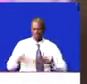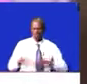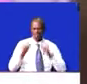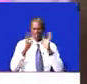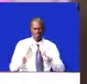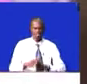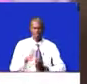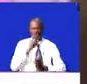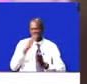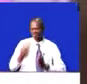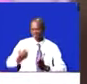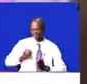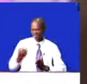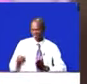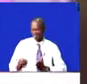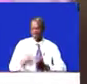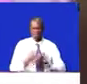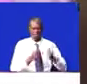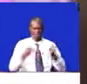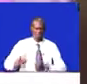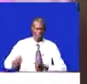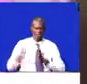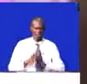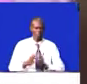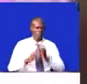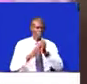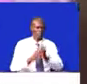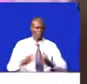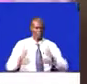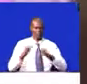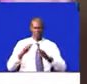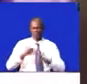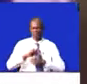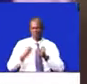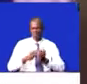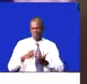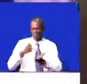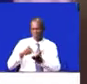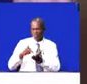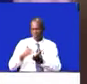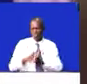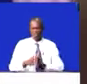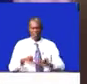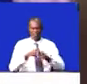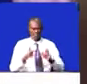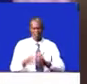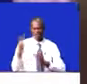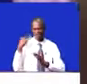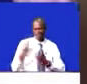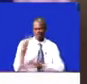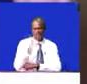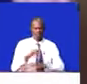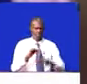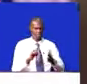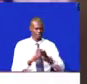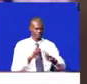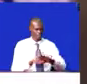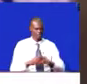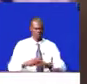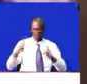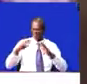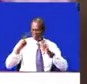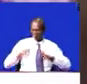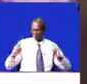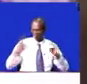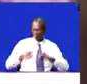we sons and daughters of Homabay don't lead the way in investment. The last couple of days, when people have been looking for hotel